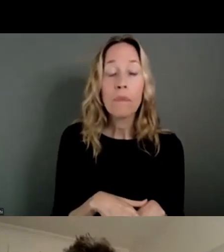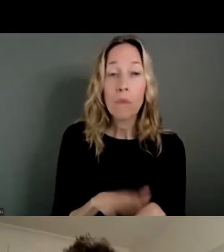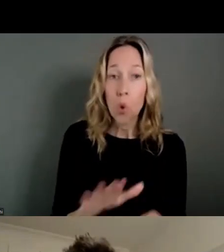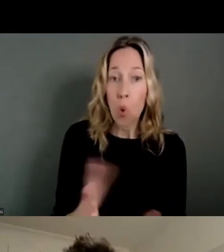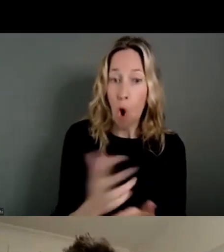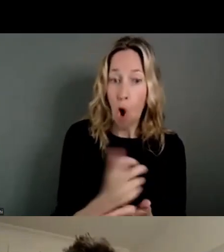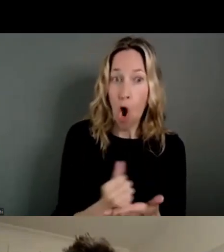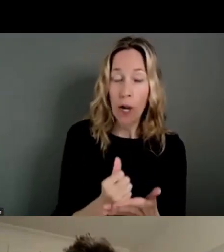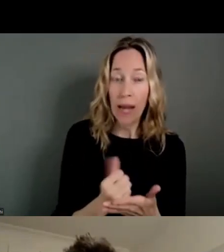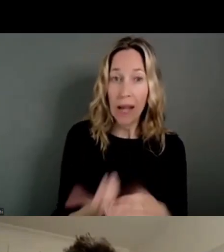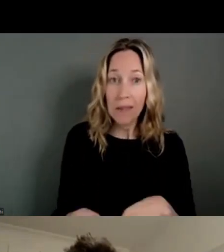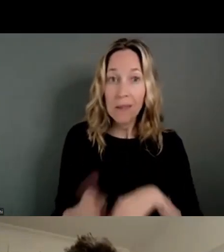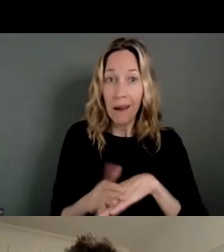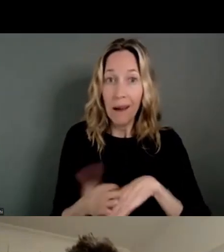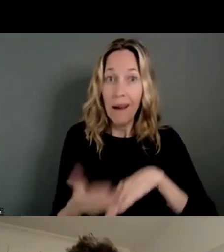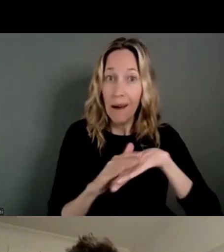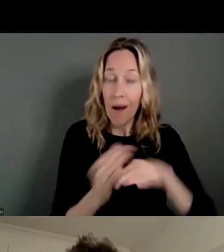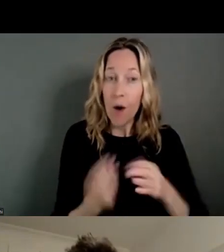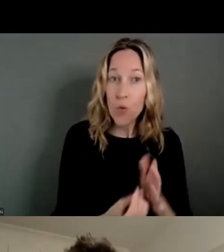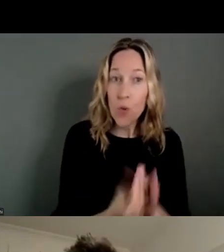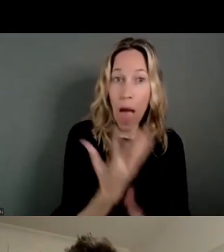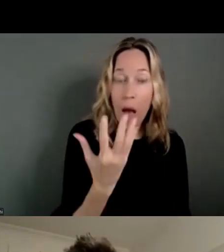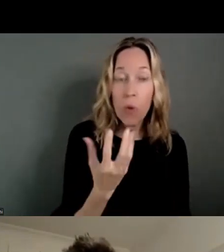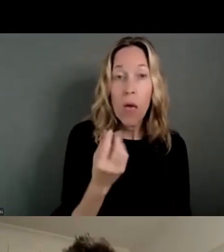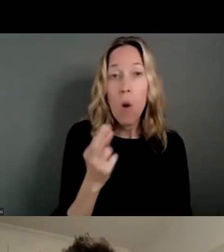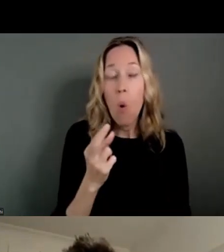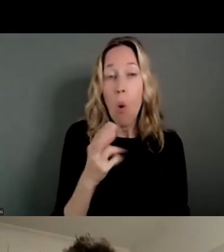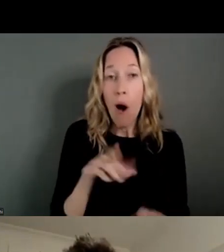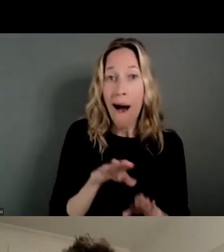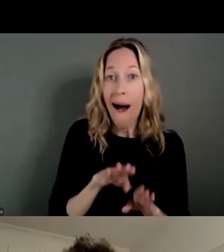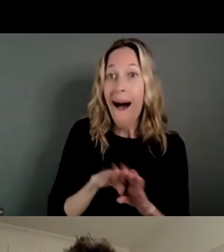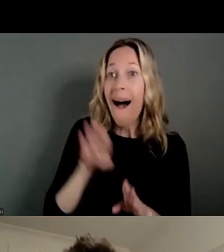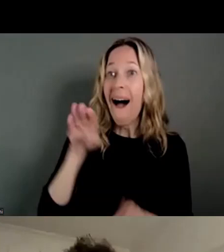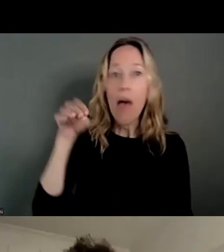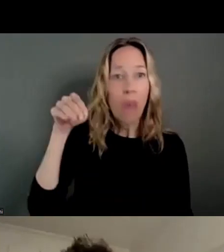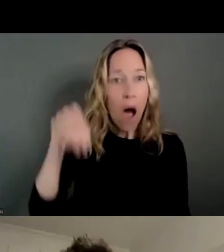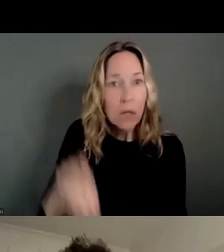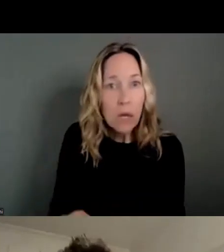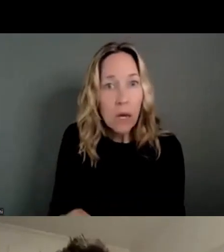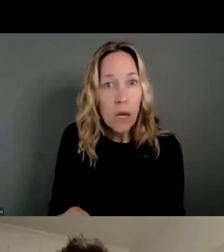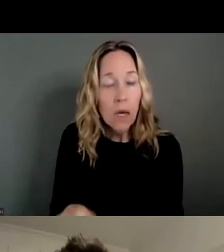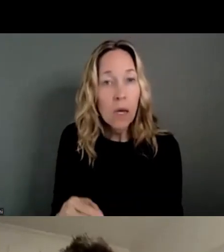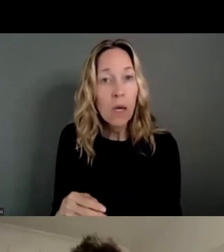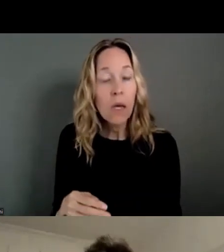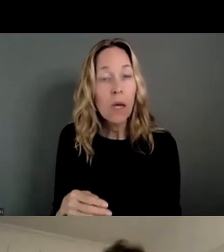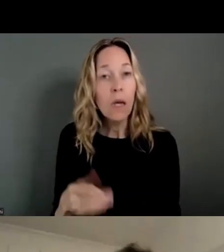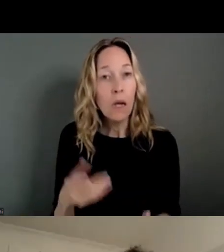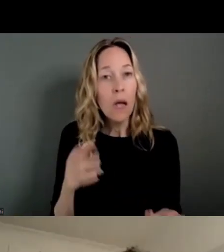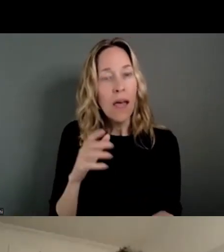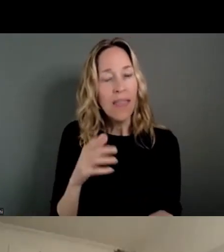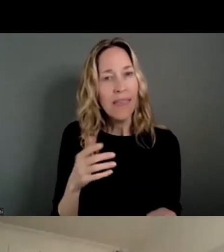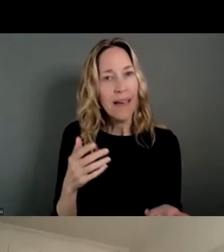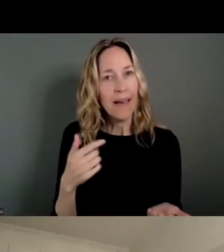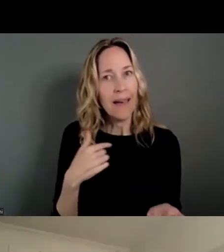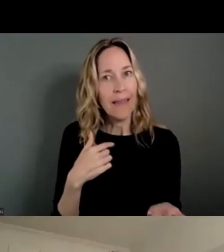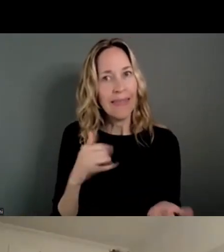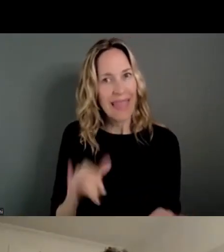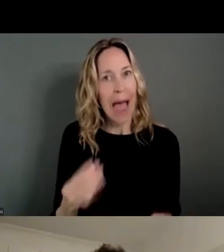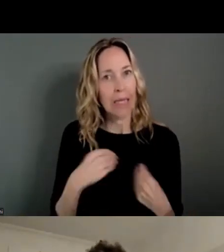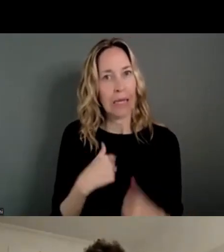you taken a dip? Did you have a big career and now you've dropped down? I mean, there's information there that feeds